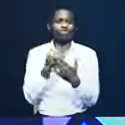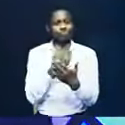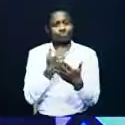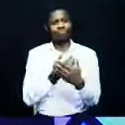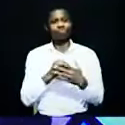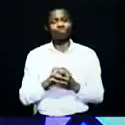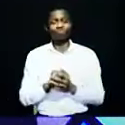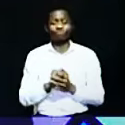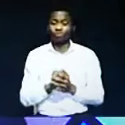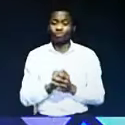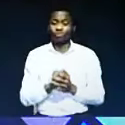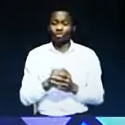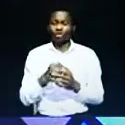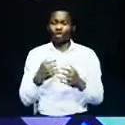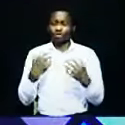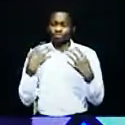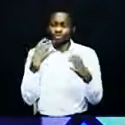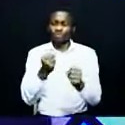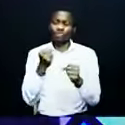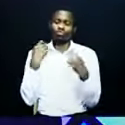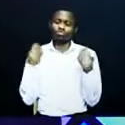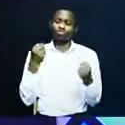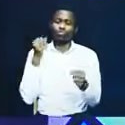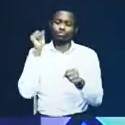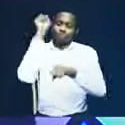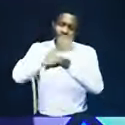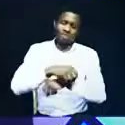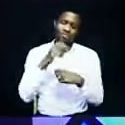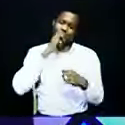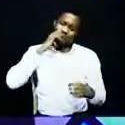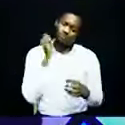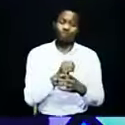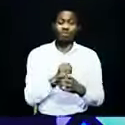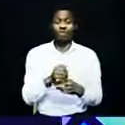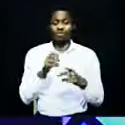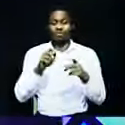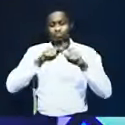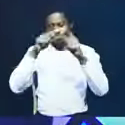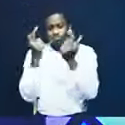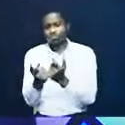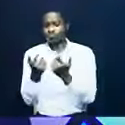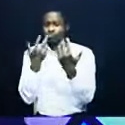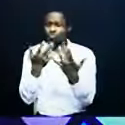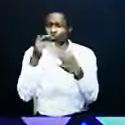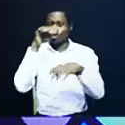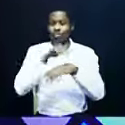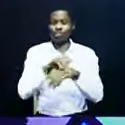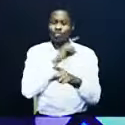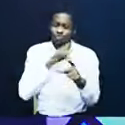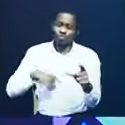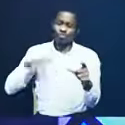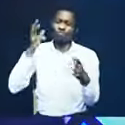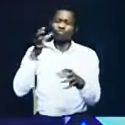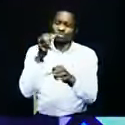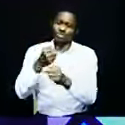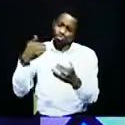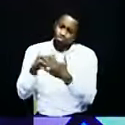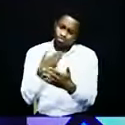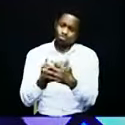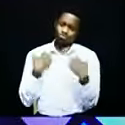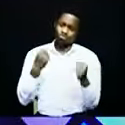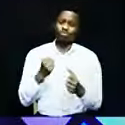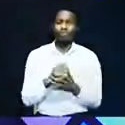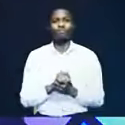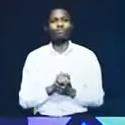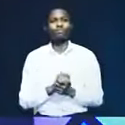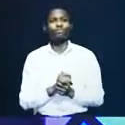overcome evil. Those who wait upon the Lord. Those who wait upon the Lord. They will renew their strength. And